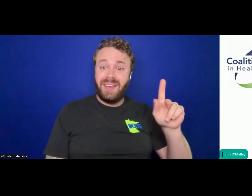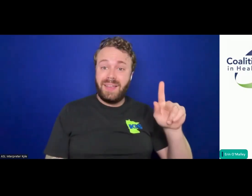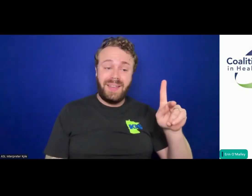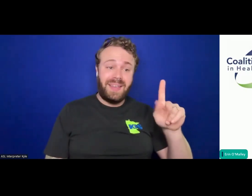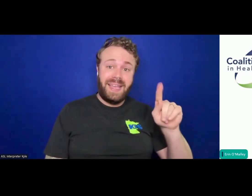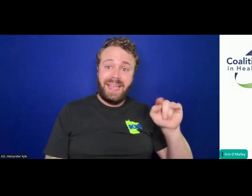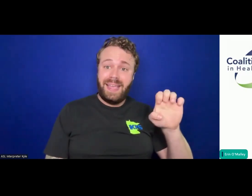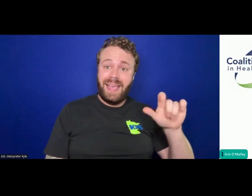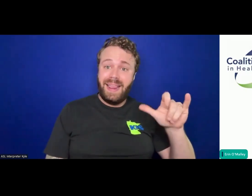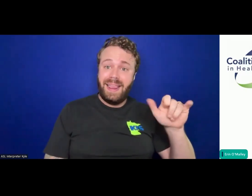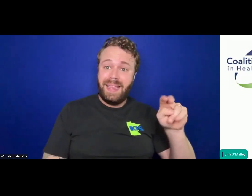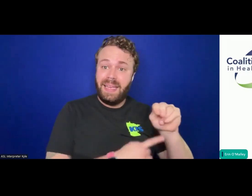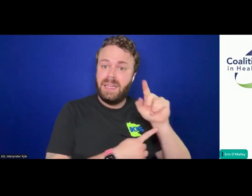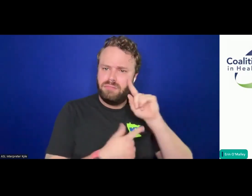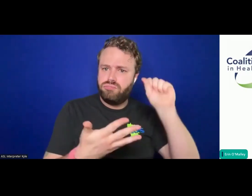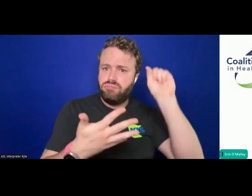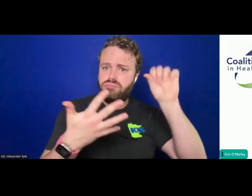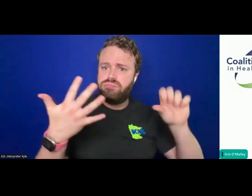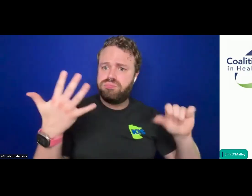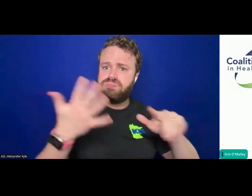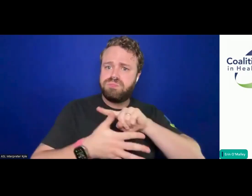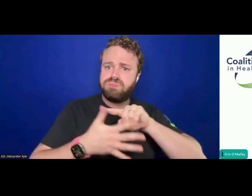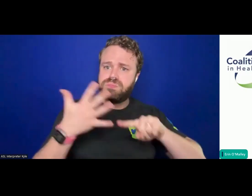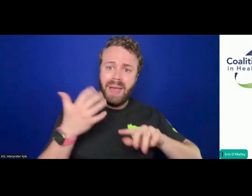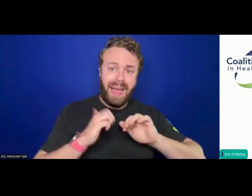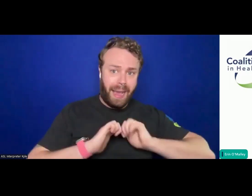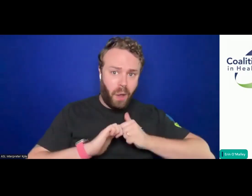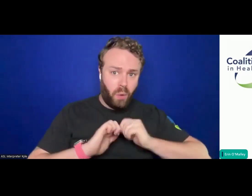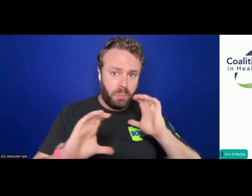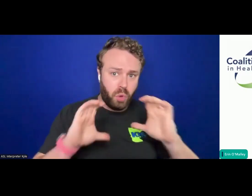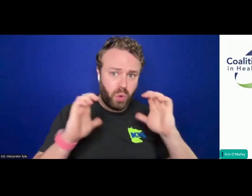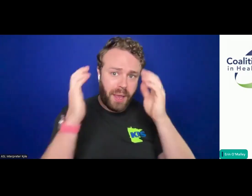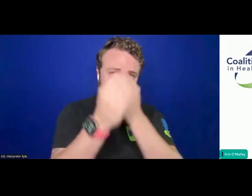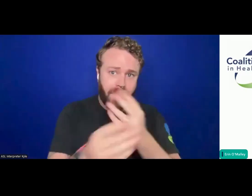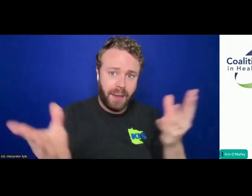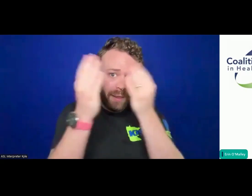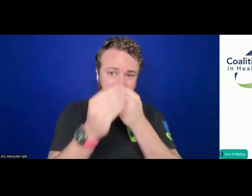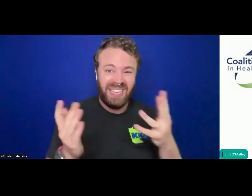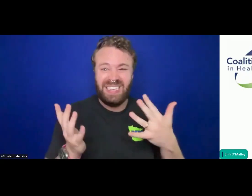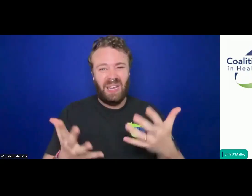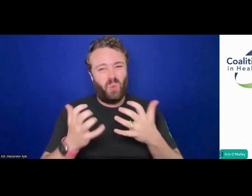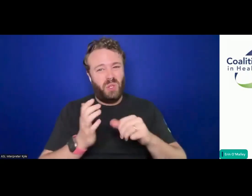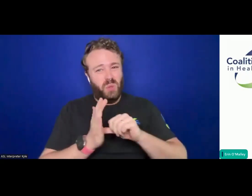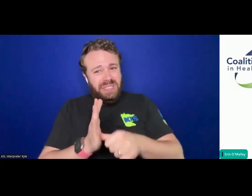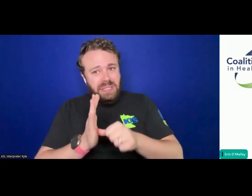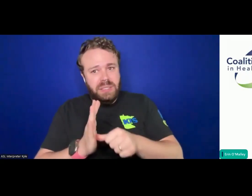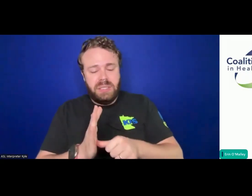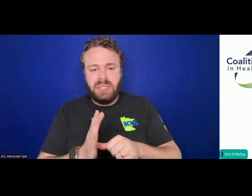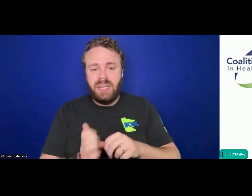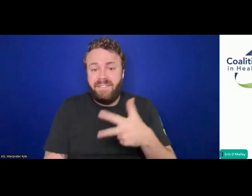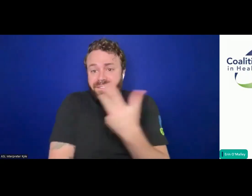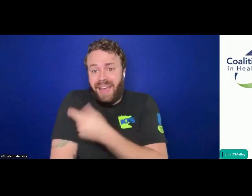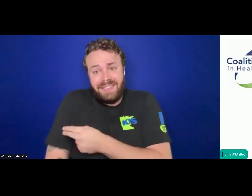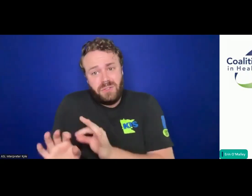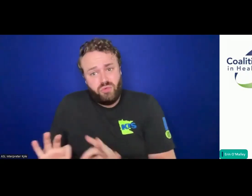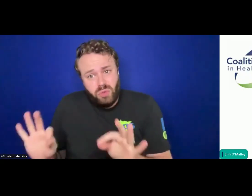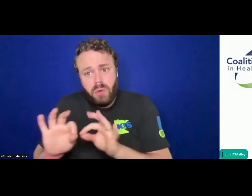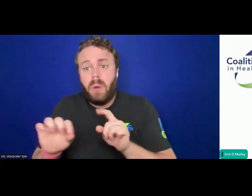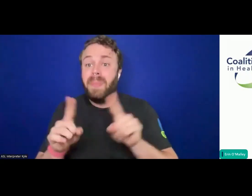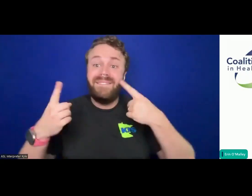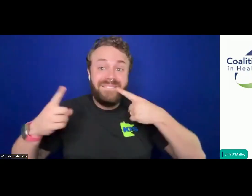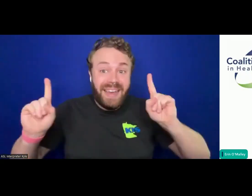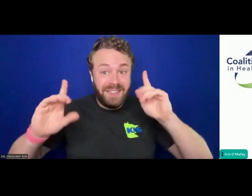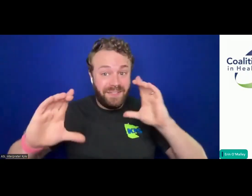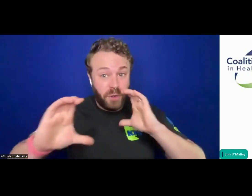to communicate effectively through this moment. And I really want to underscore her point that vaccines are critical, but so is effective